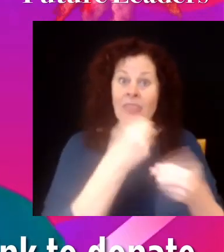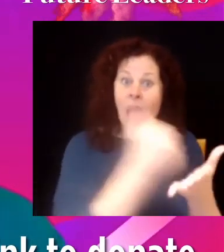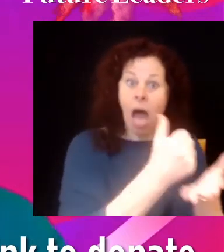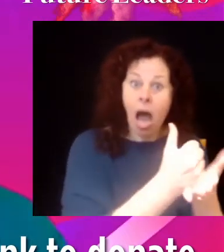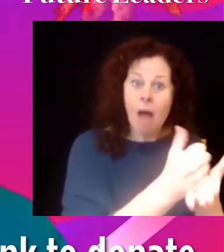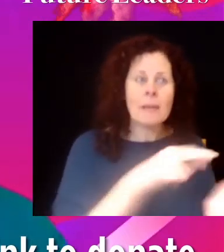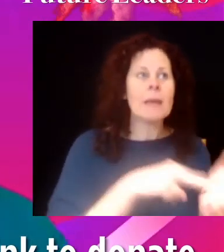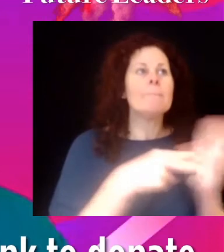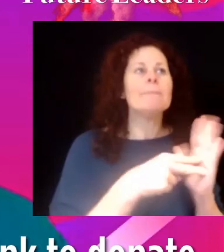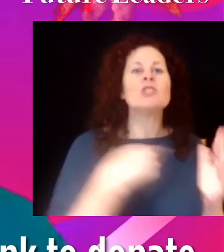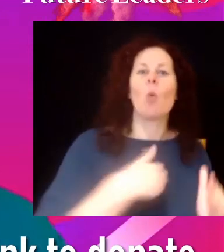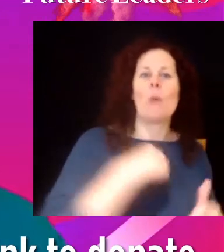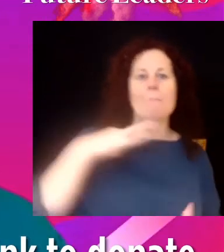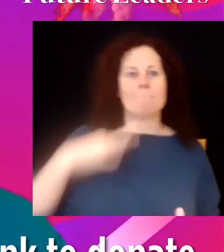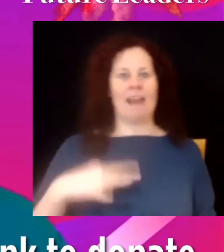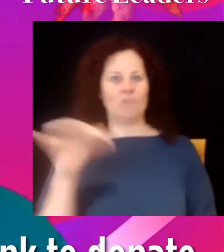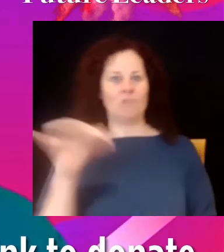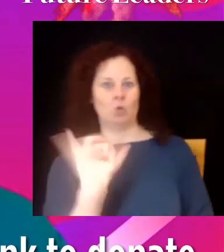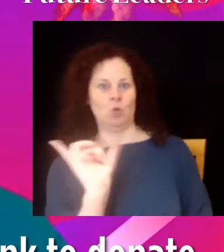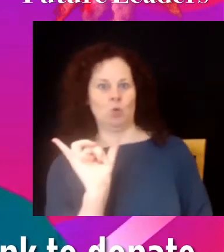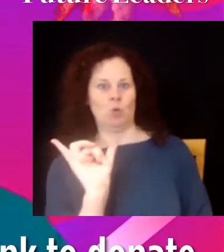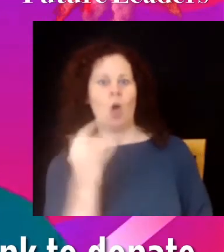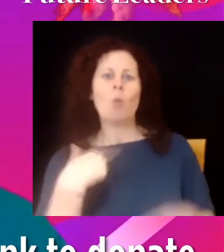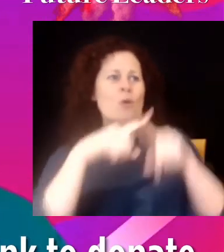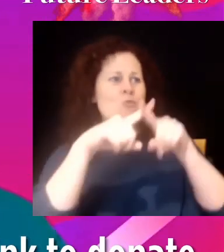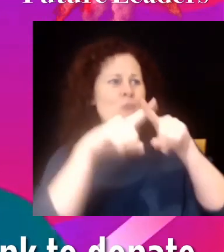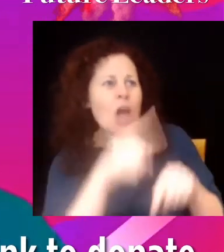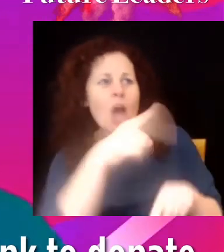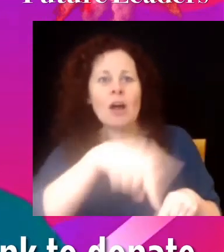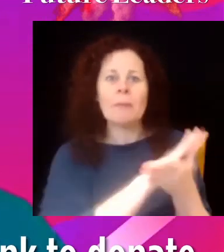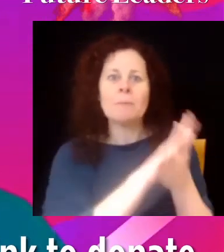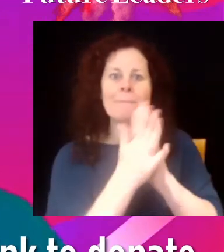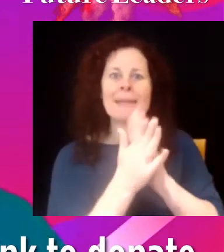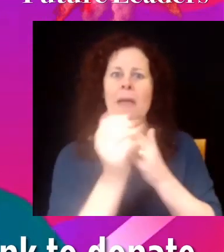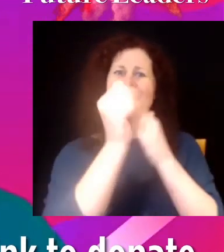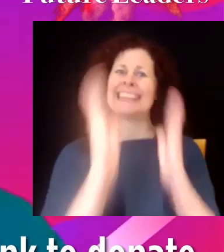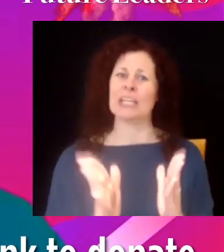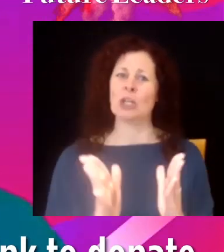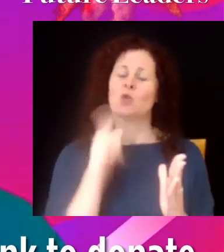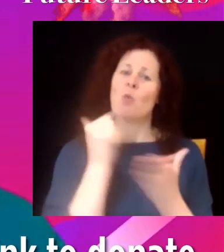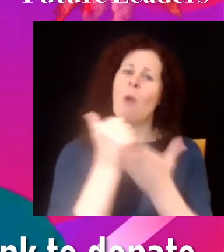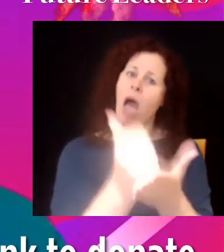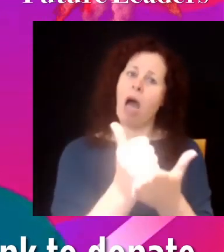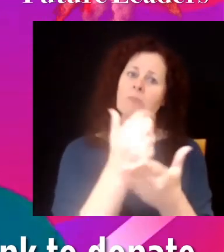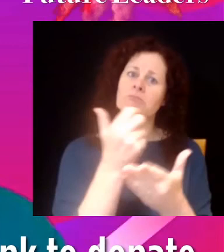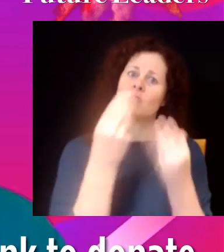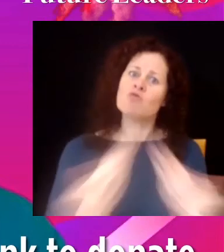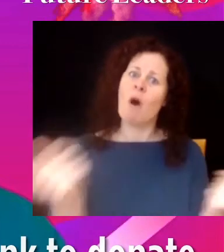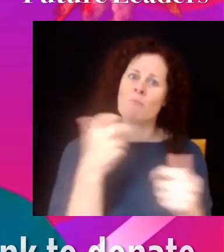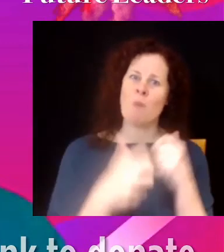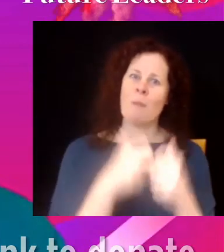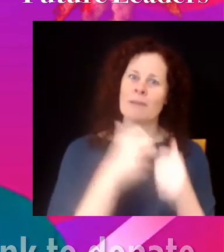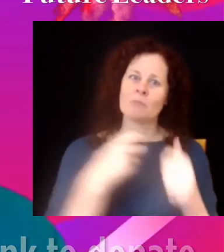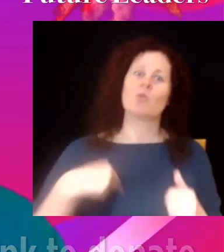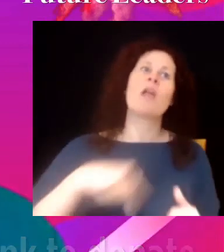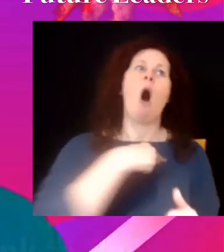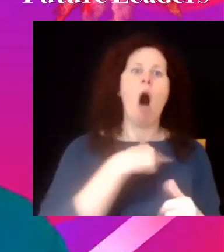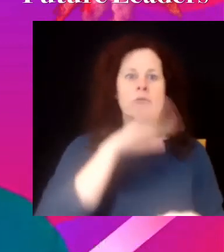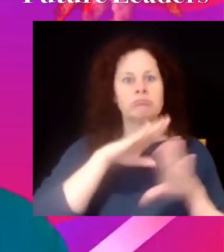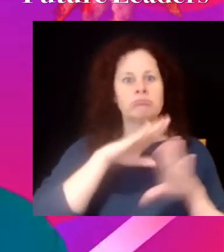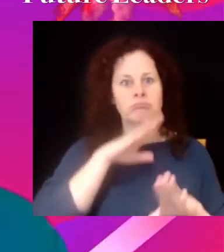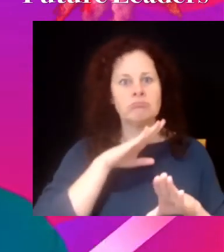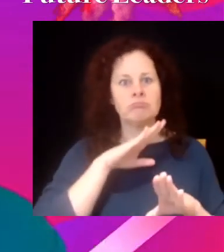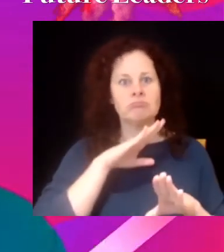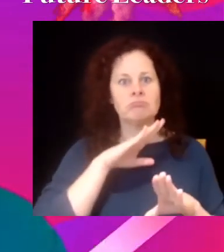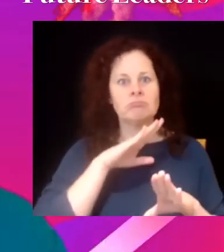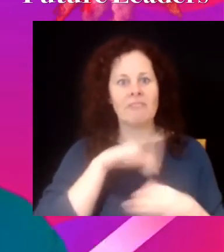have amazing leaders solve the very difficult problems we are all facing. So celebrate tonight, support our